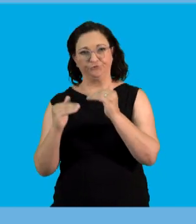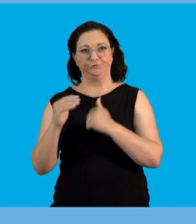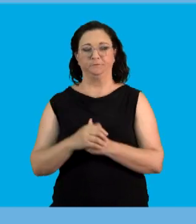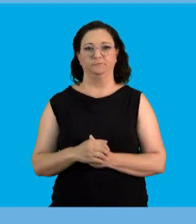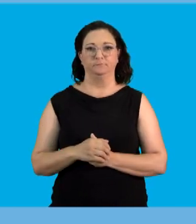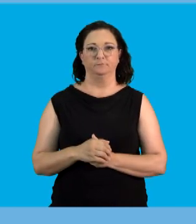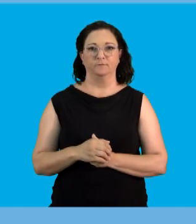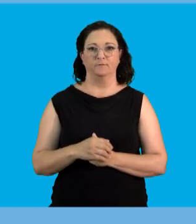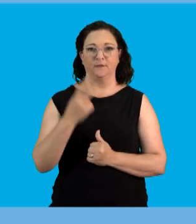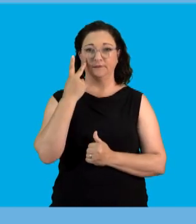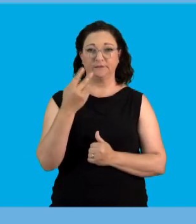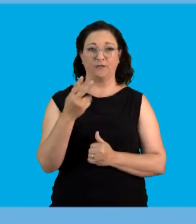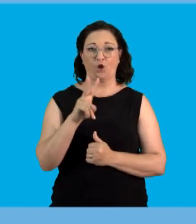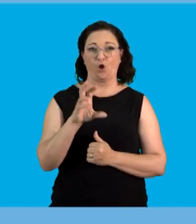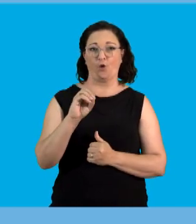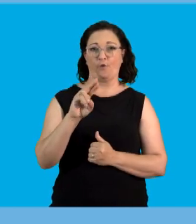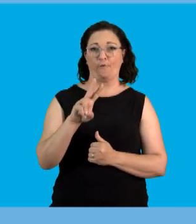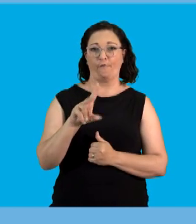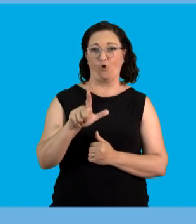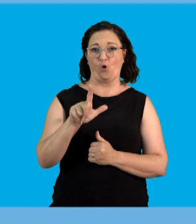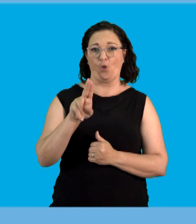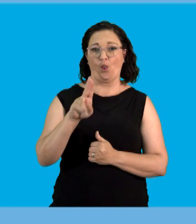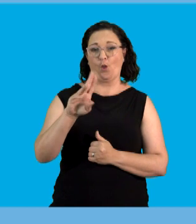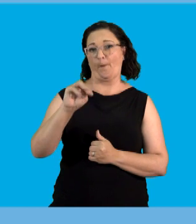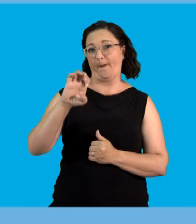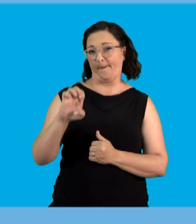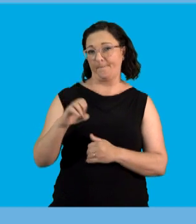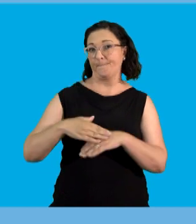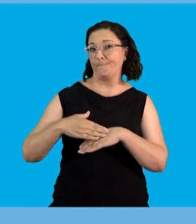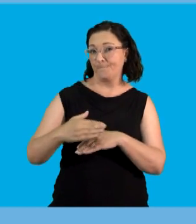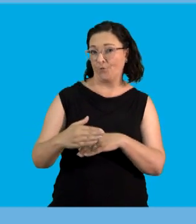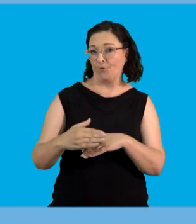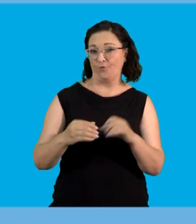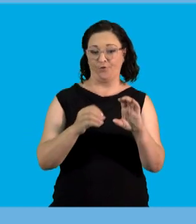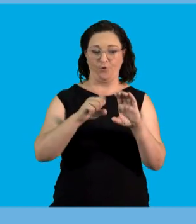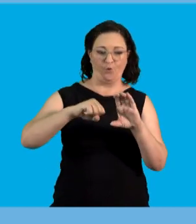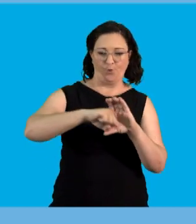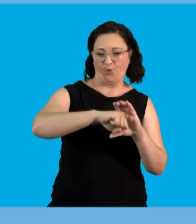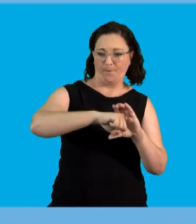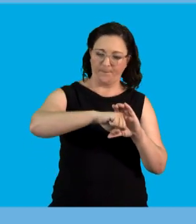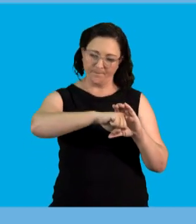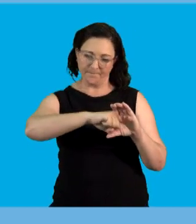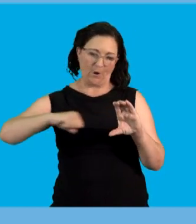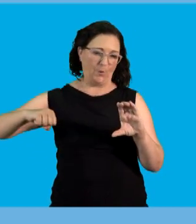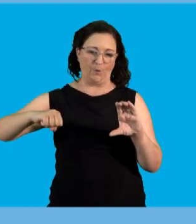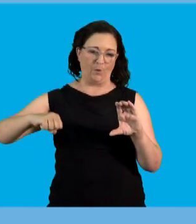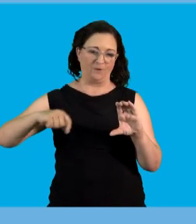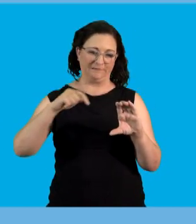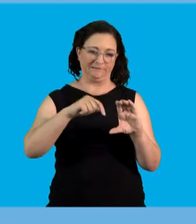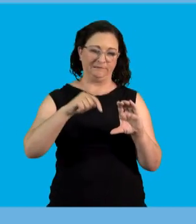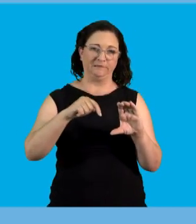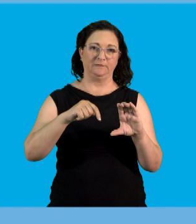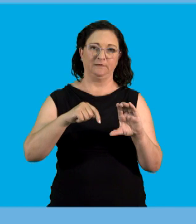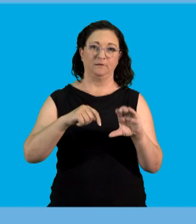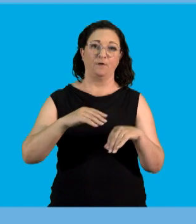device here. So we are seeing that as the volume increases, as this metal plate is pushed far back, we are